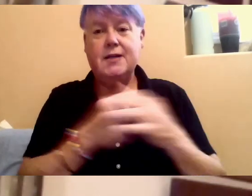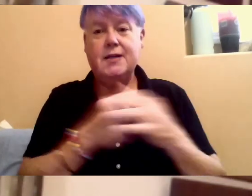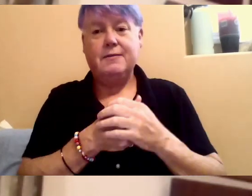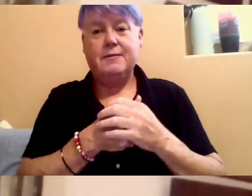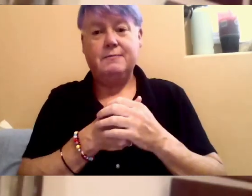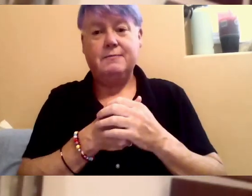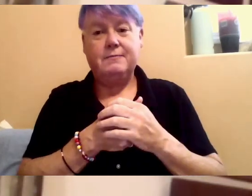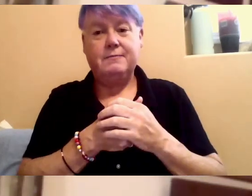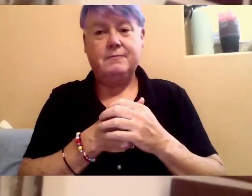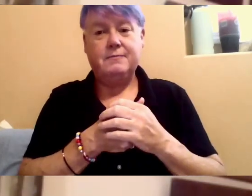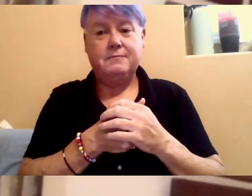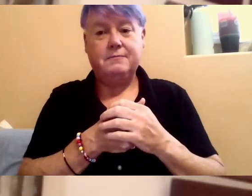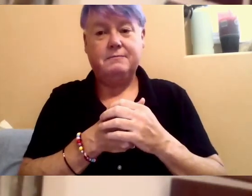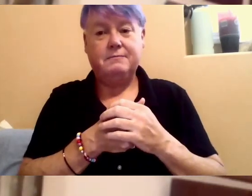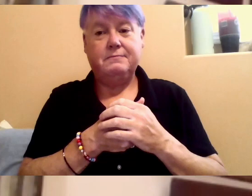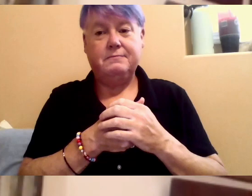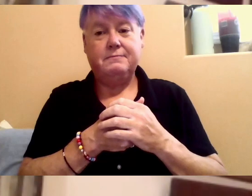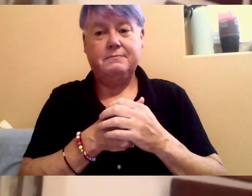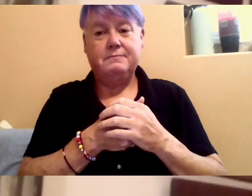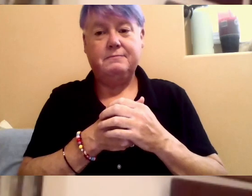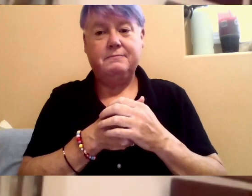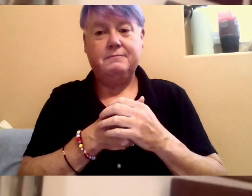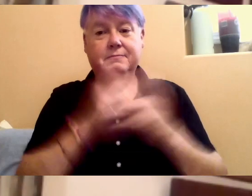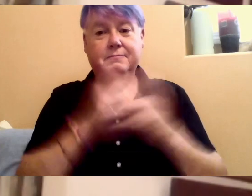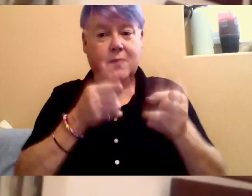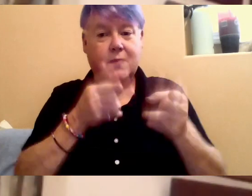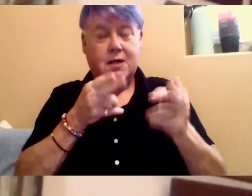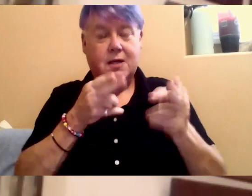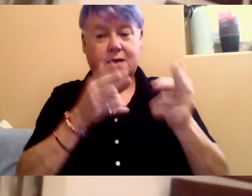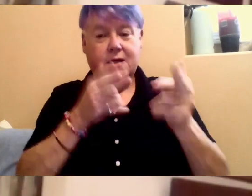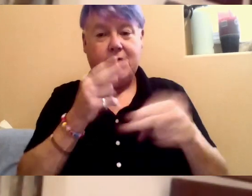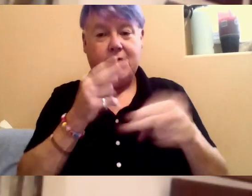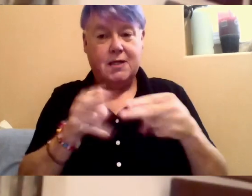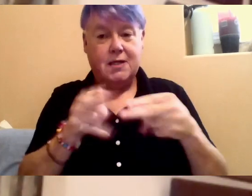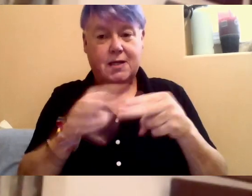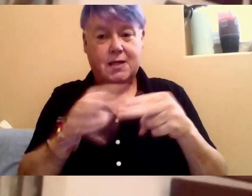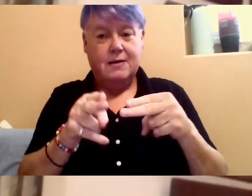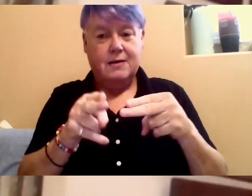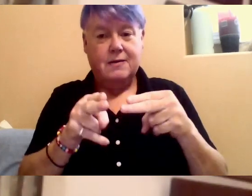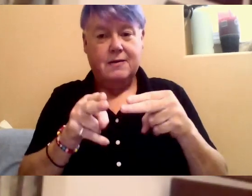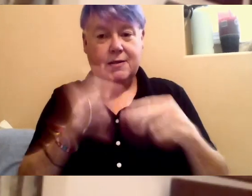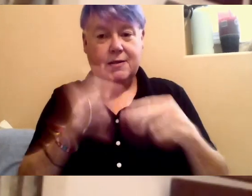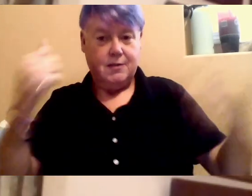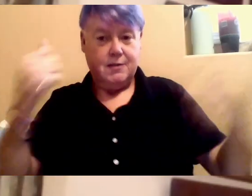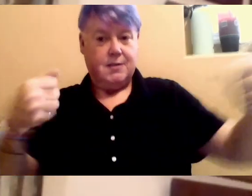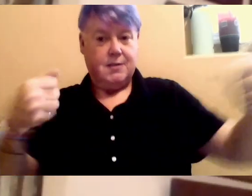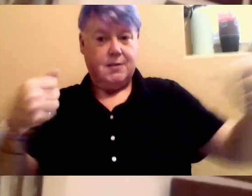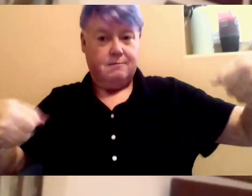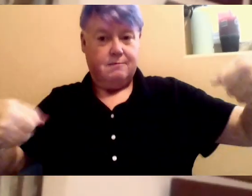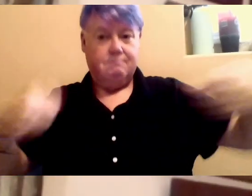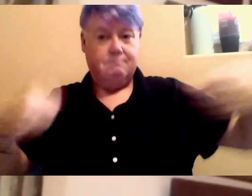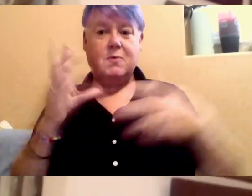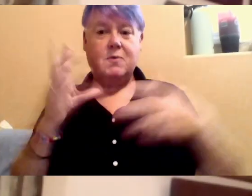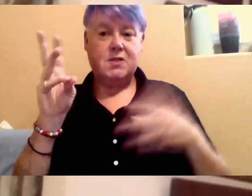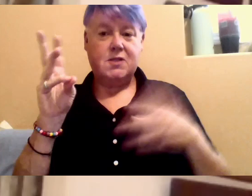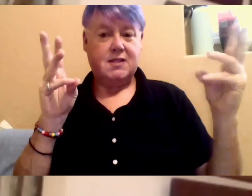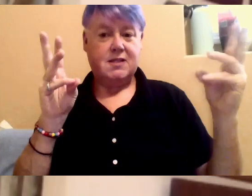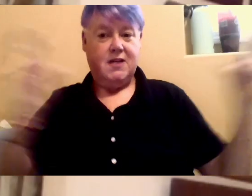knife and two kids standing opposite each other about, 6 feet